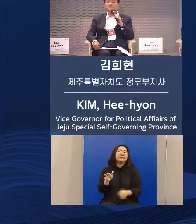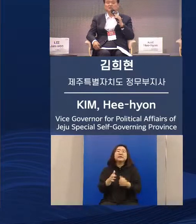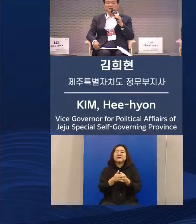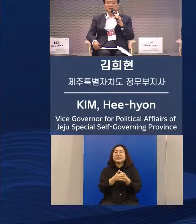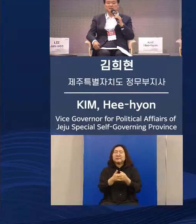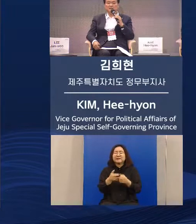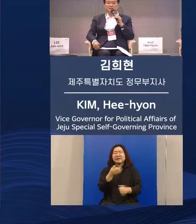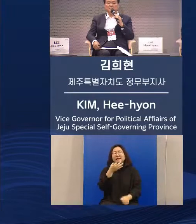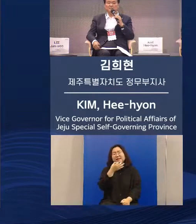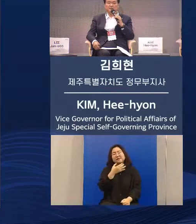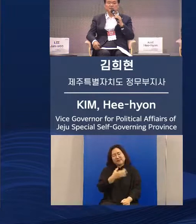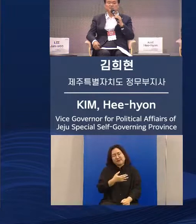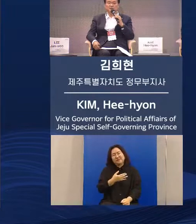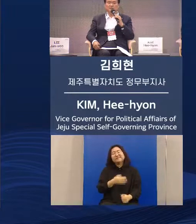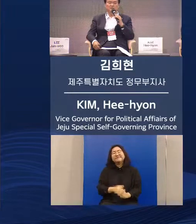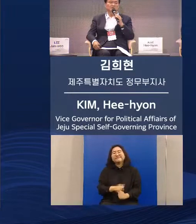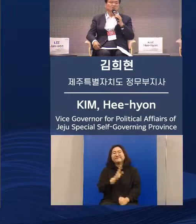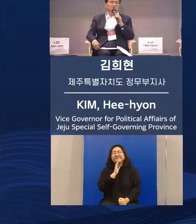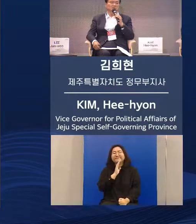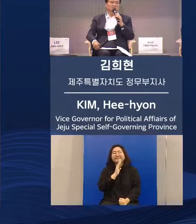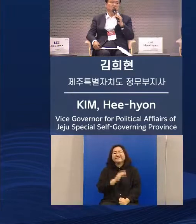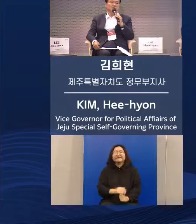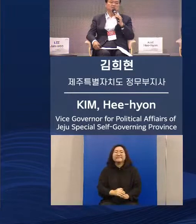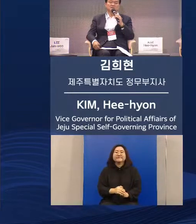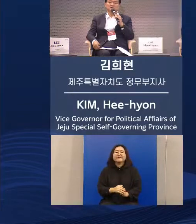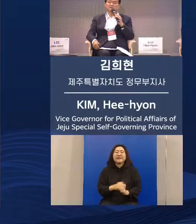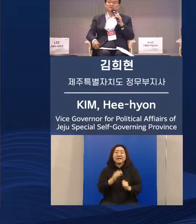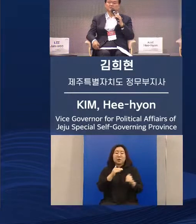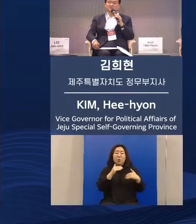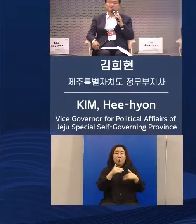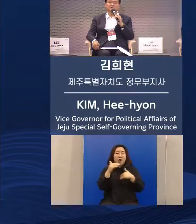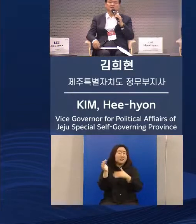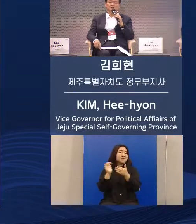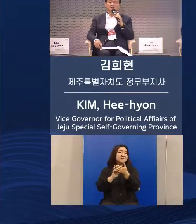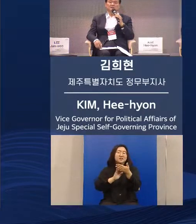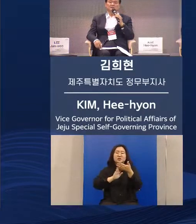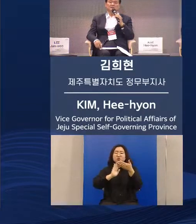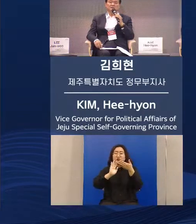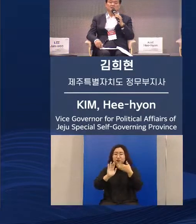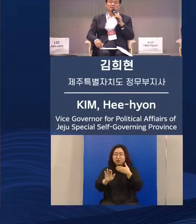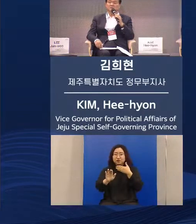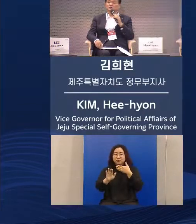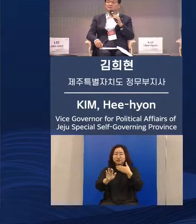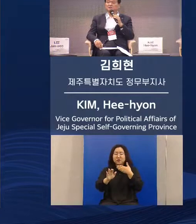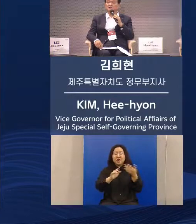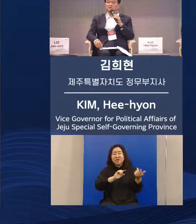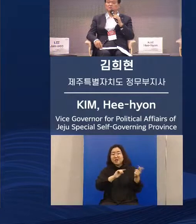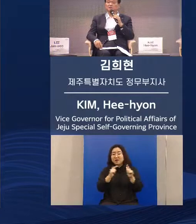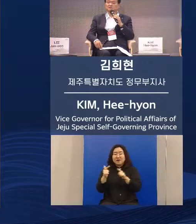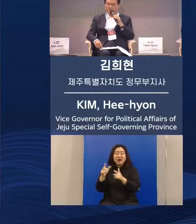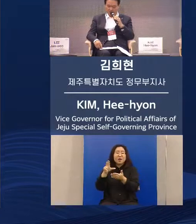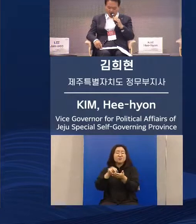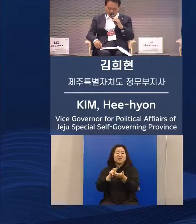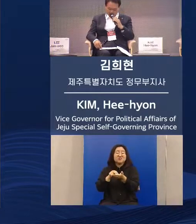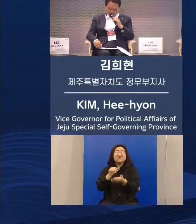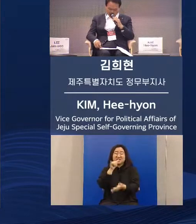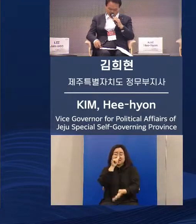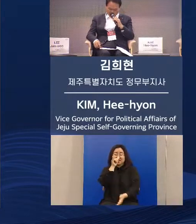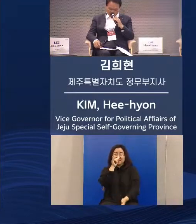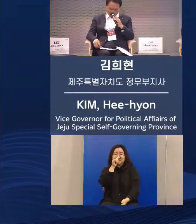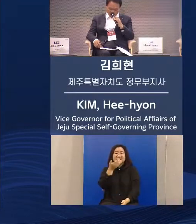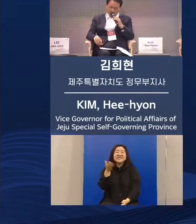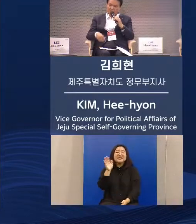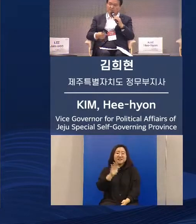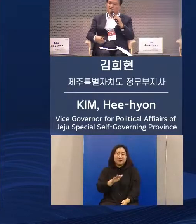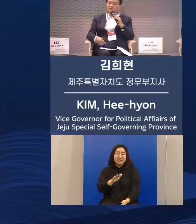to enhance the awareness of how important sign language interpretation is for the society. And